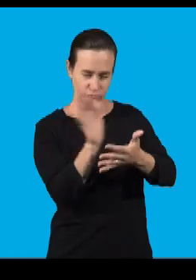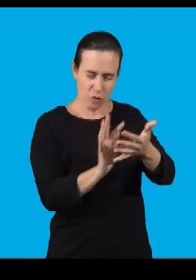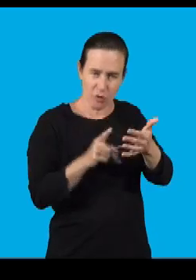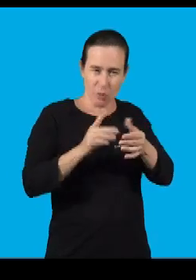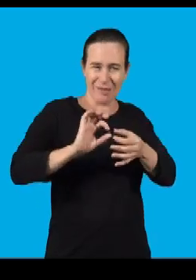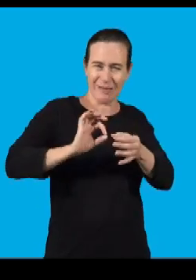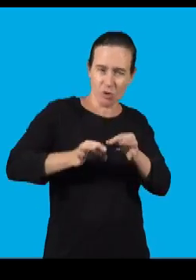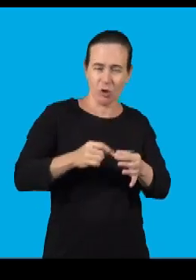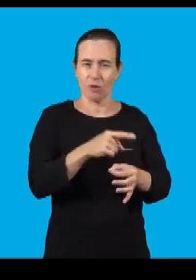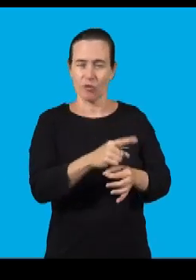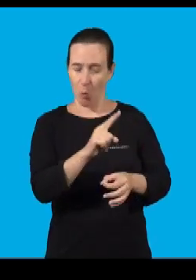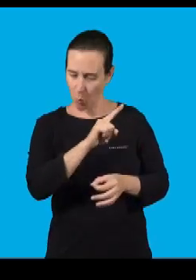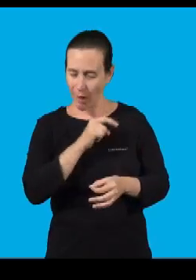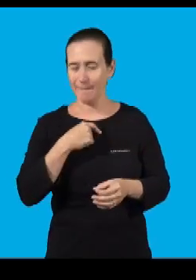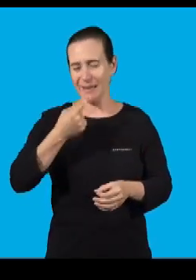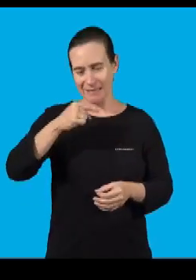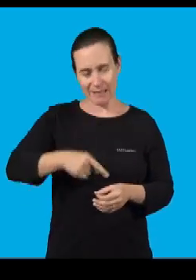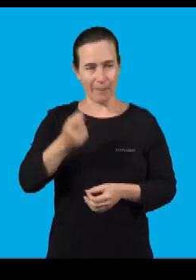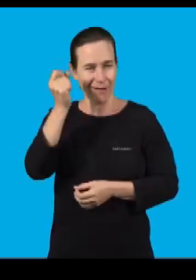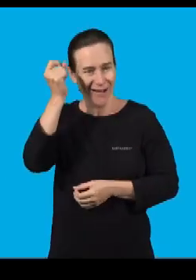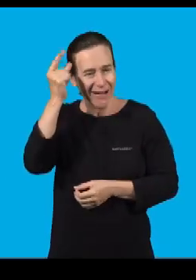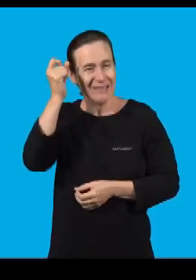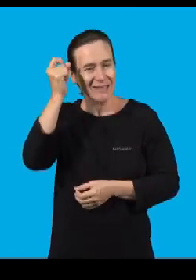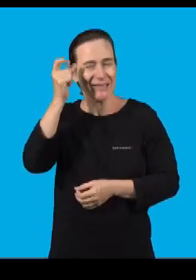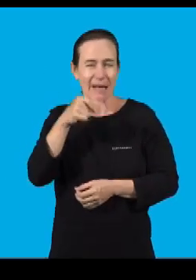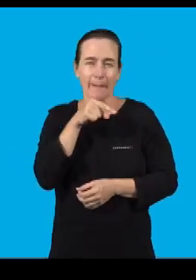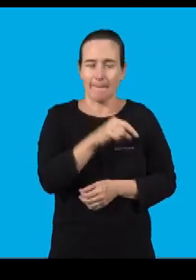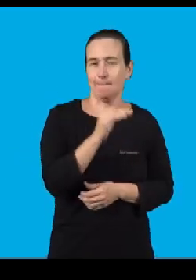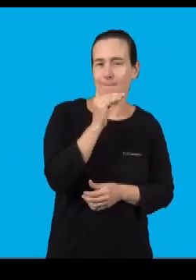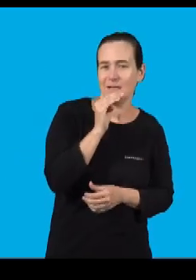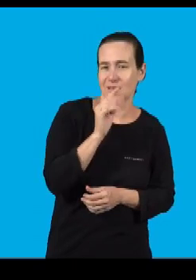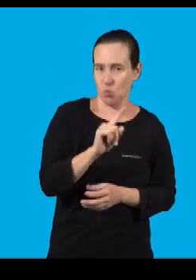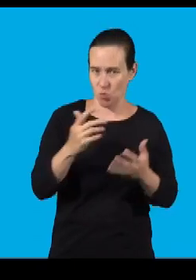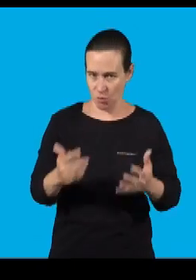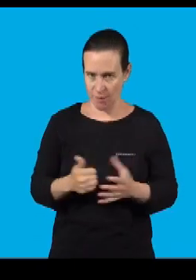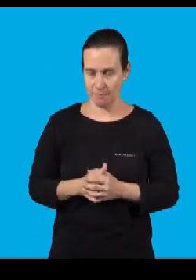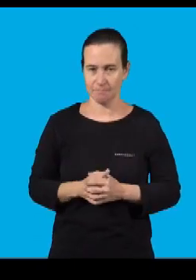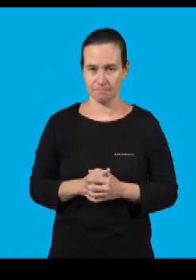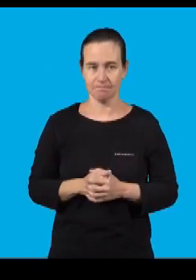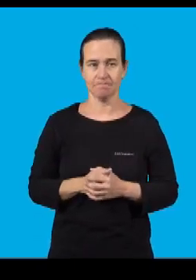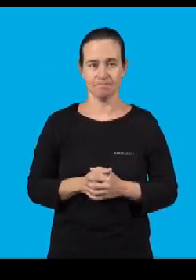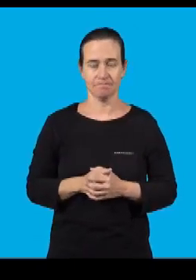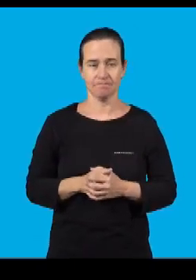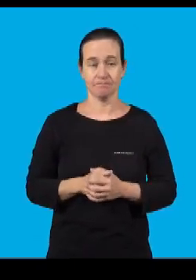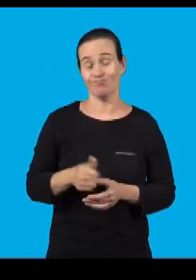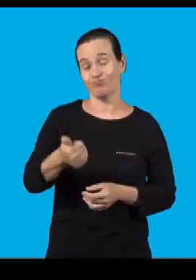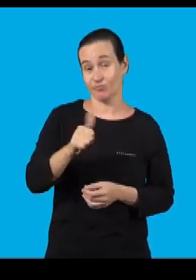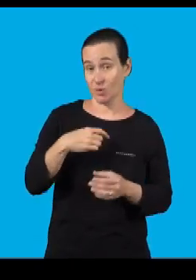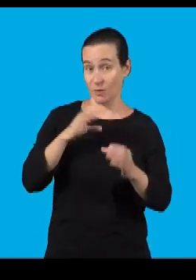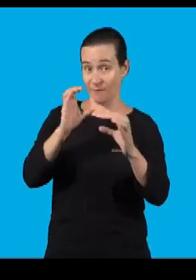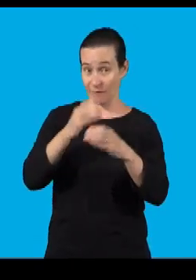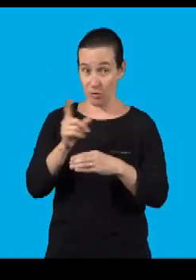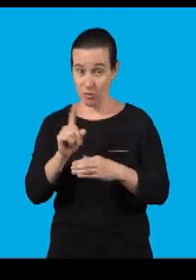literary interpretation, all right? So that you could have a deeper sense and appreciation for the literary meaning in text,